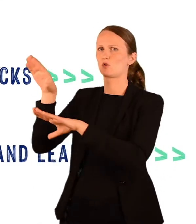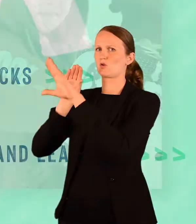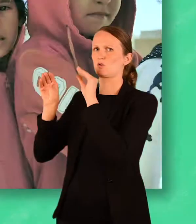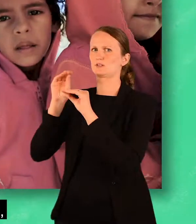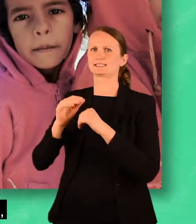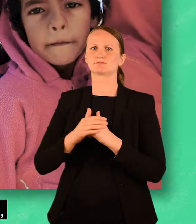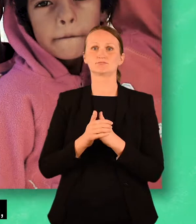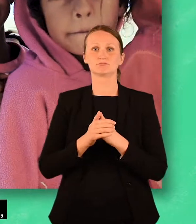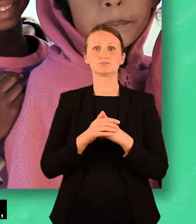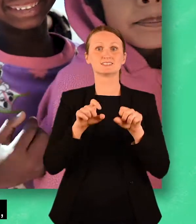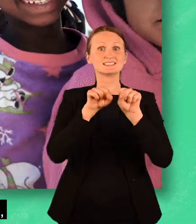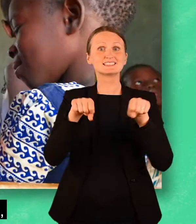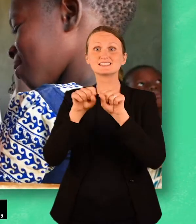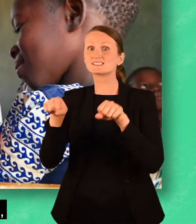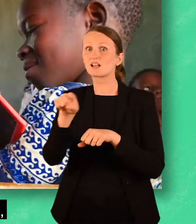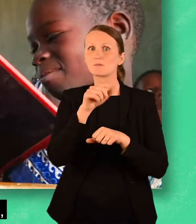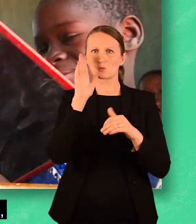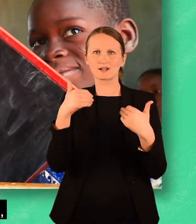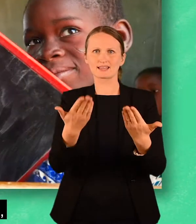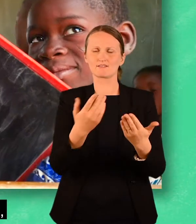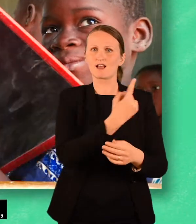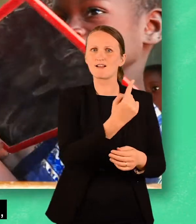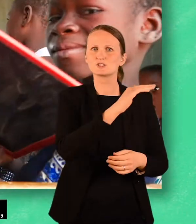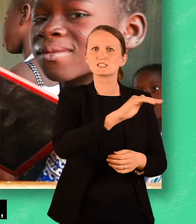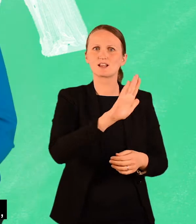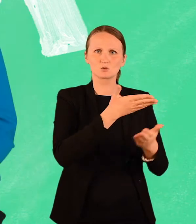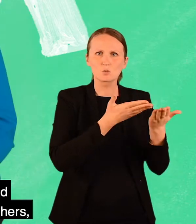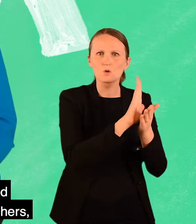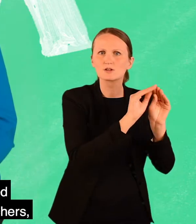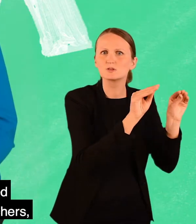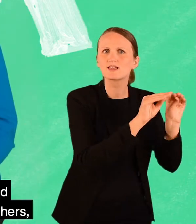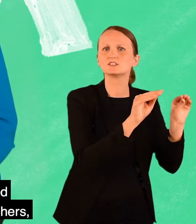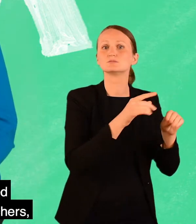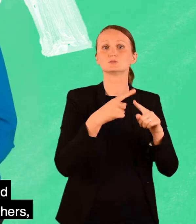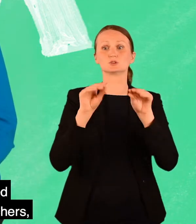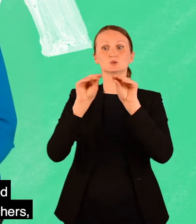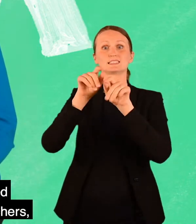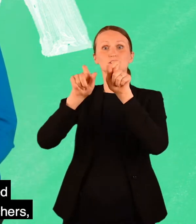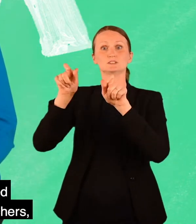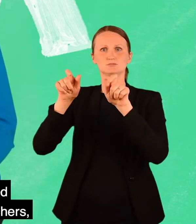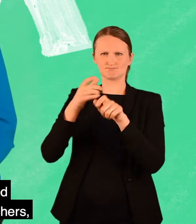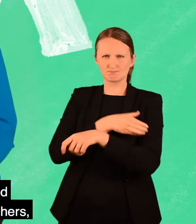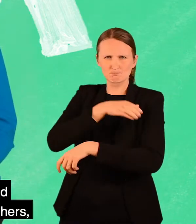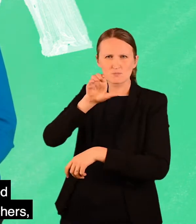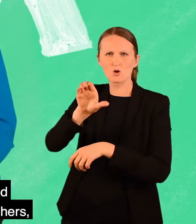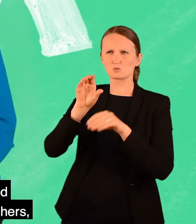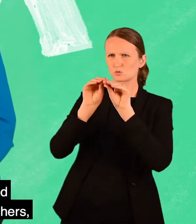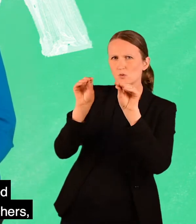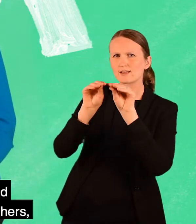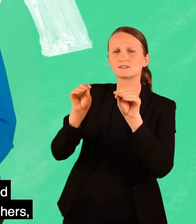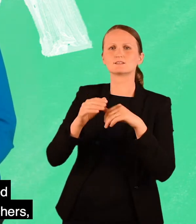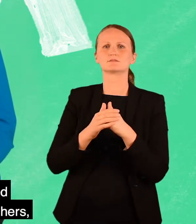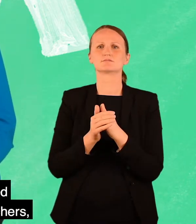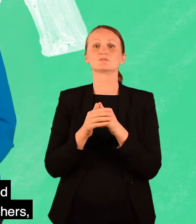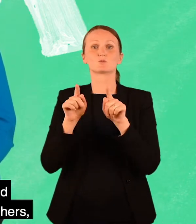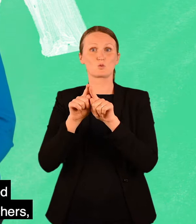learning. These systems will secure every child's right to education, build an empowered and trained education workforce,